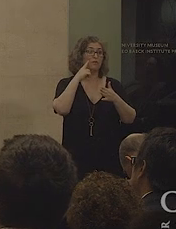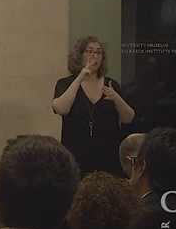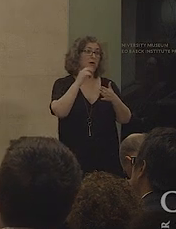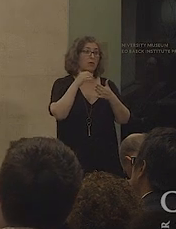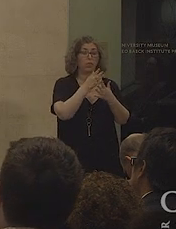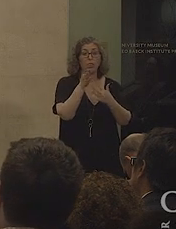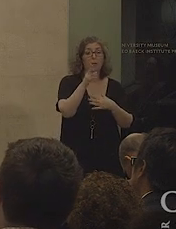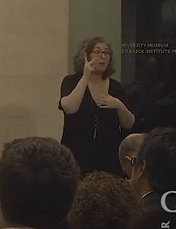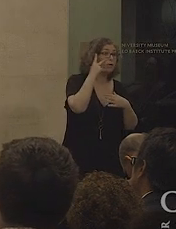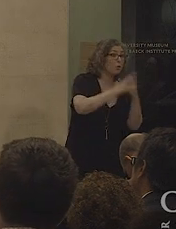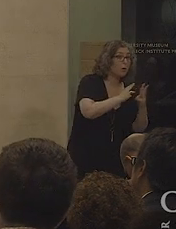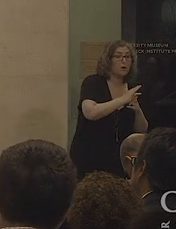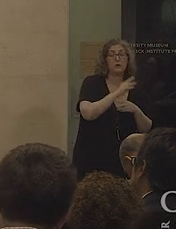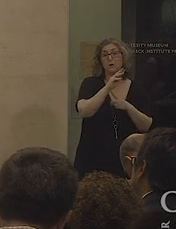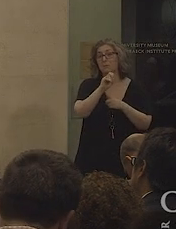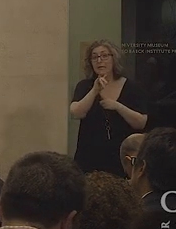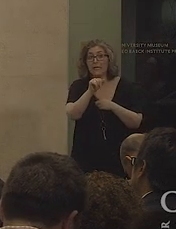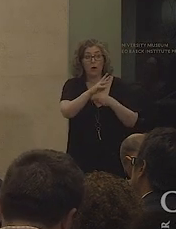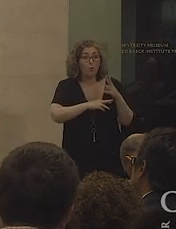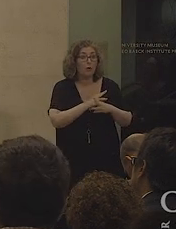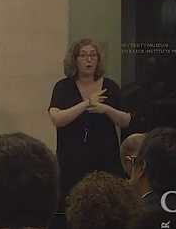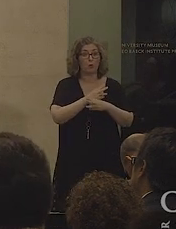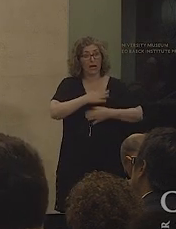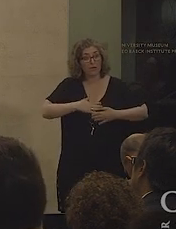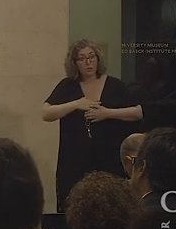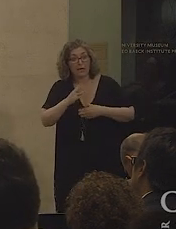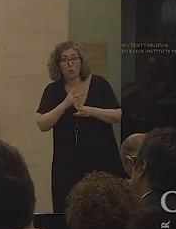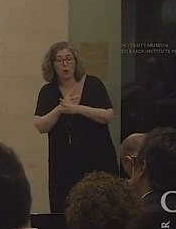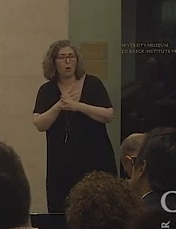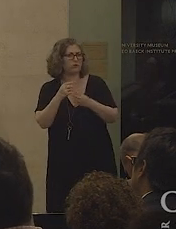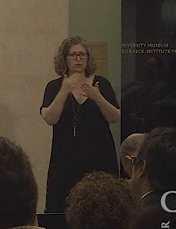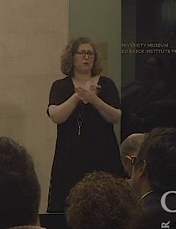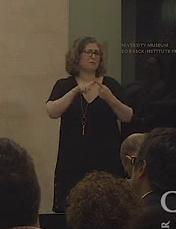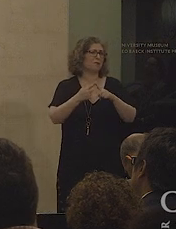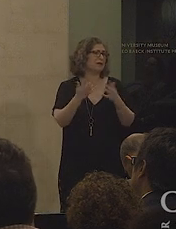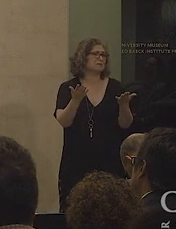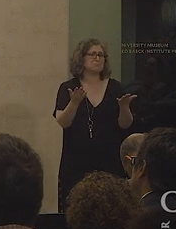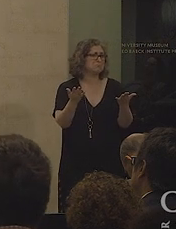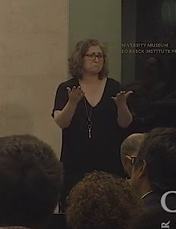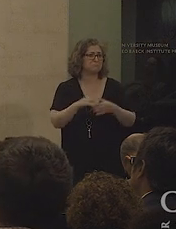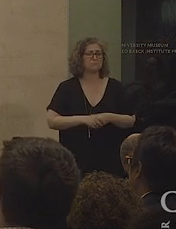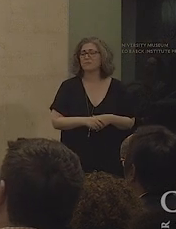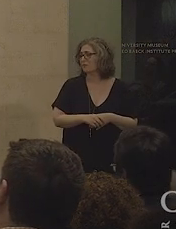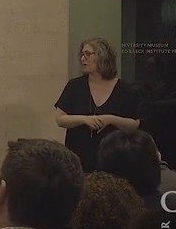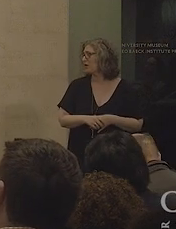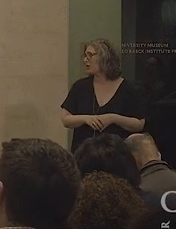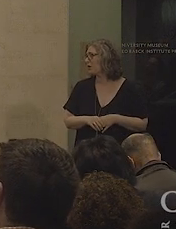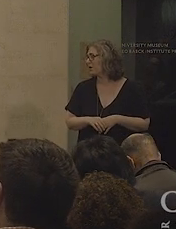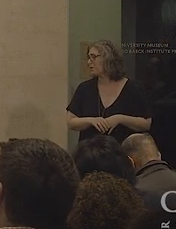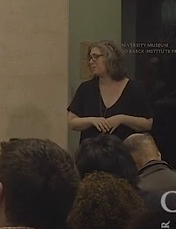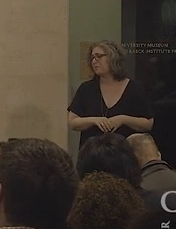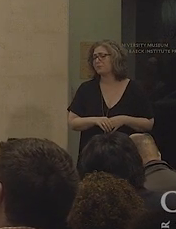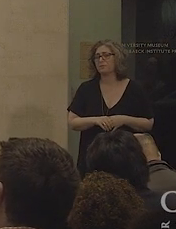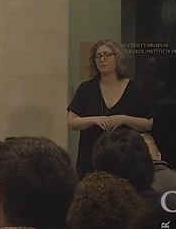politics or in media or entertainment or just new friends. You know,